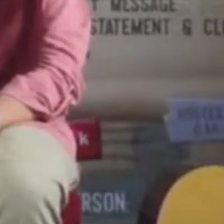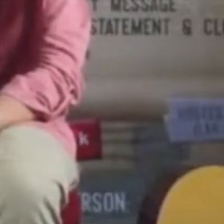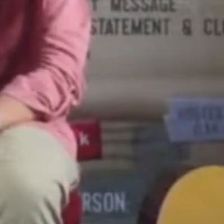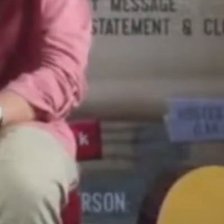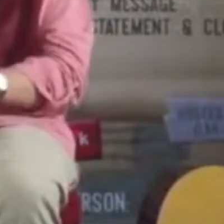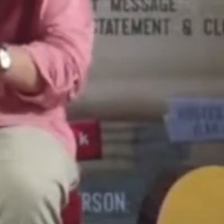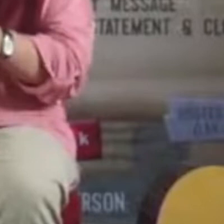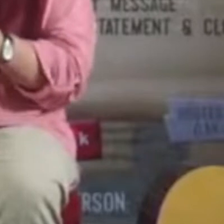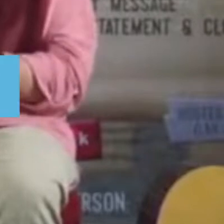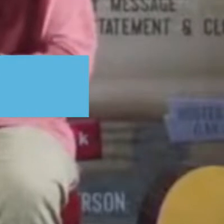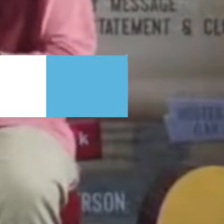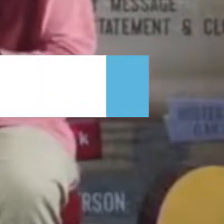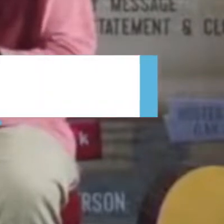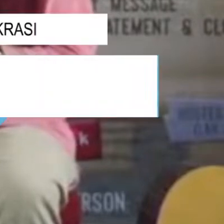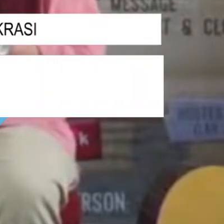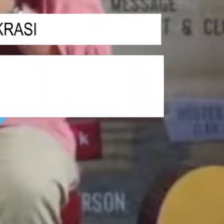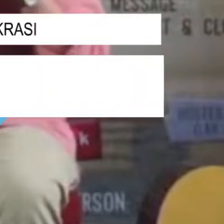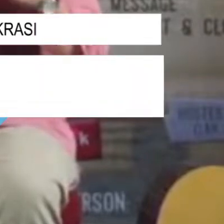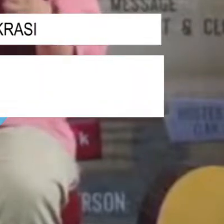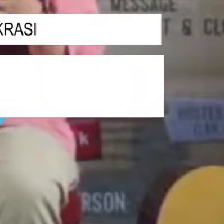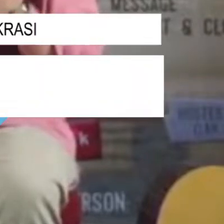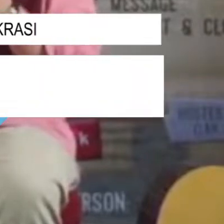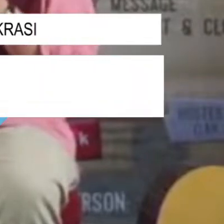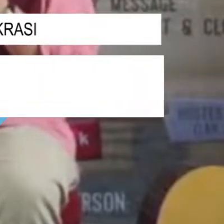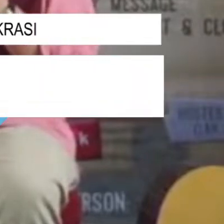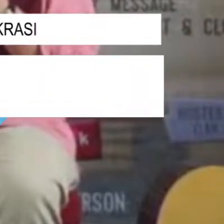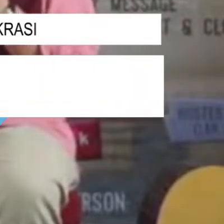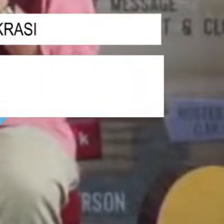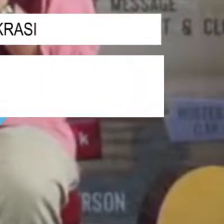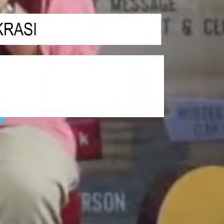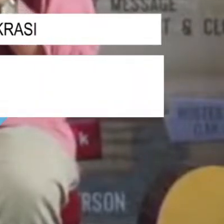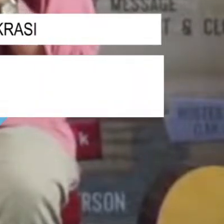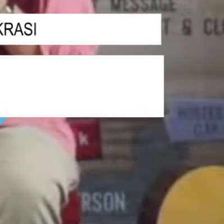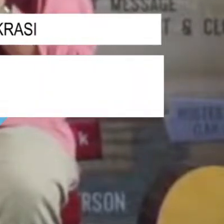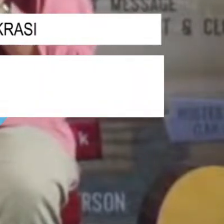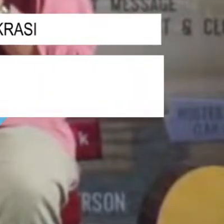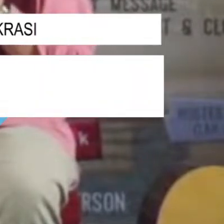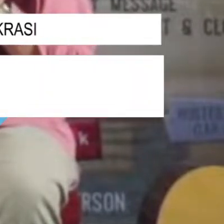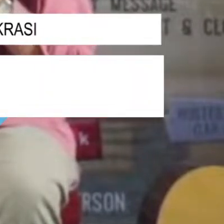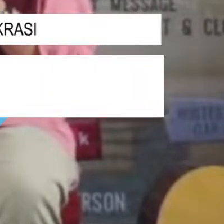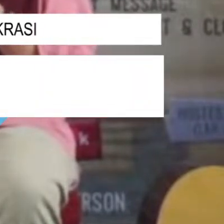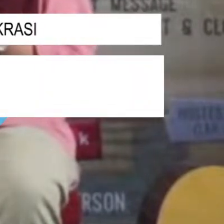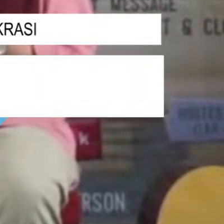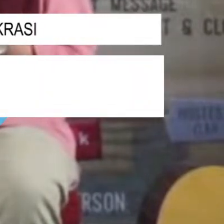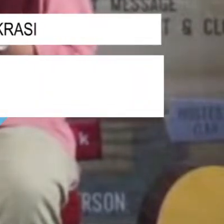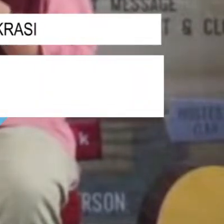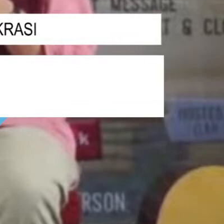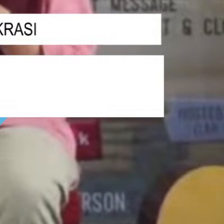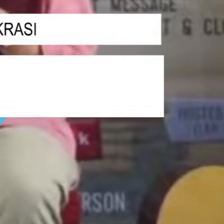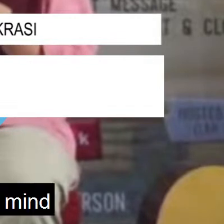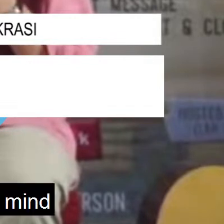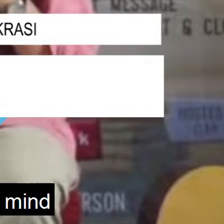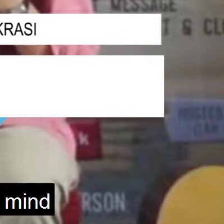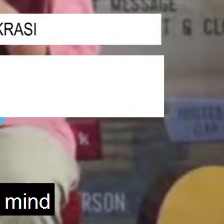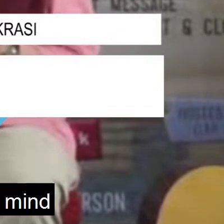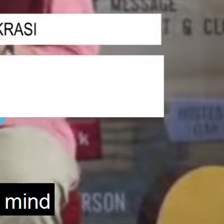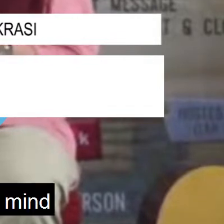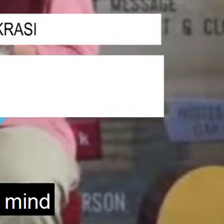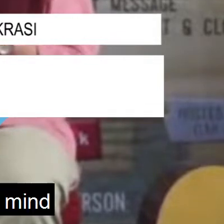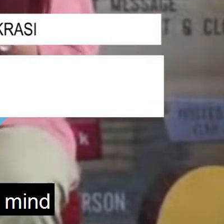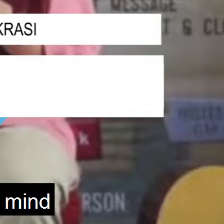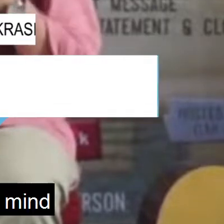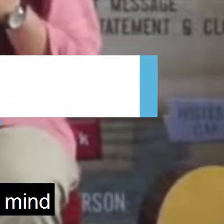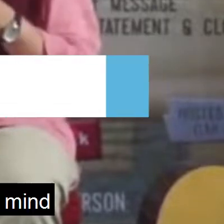hari ini bisa di Hong Kong, tapi besok bisa kita. Dan itu menjadi penekanan betul mengapa